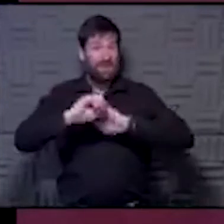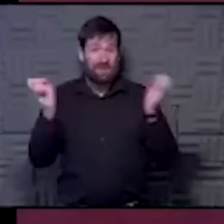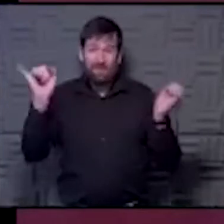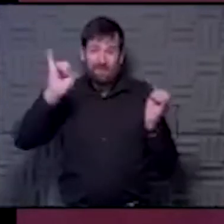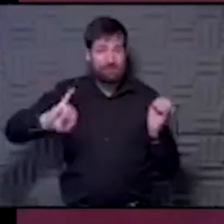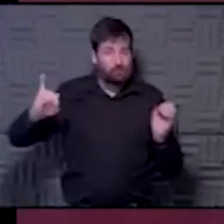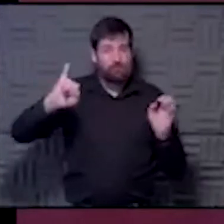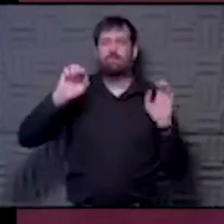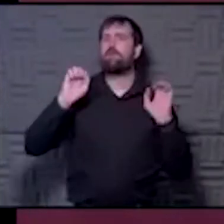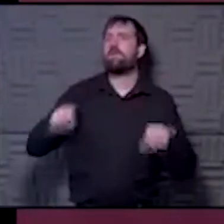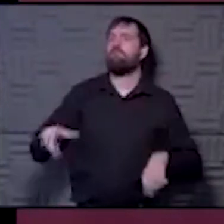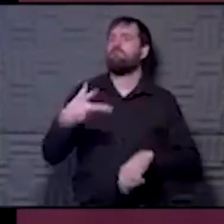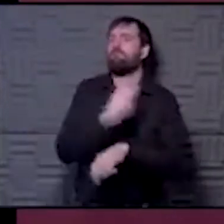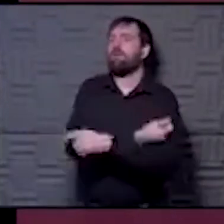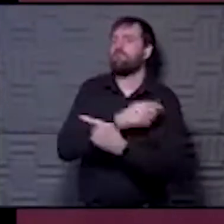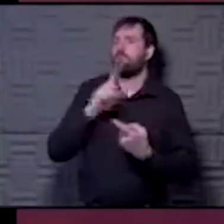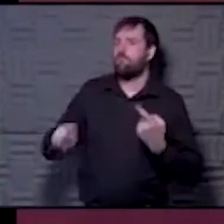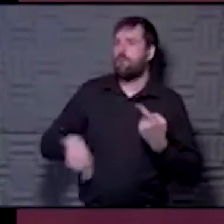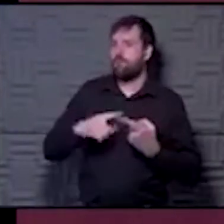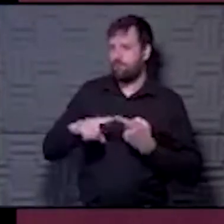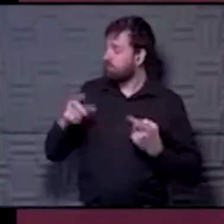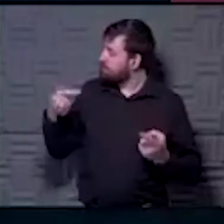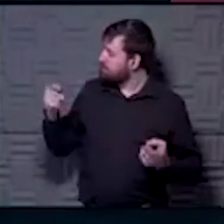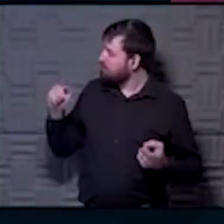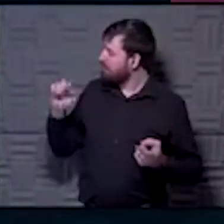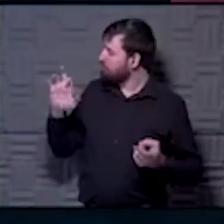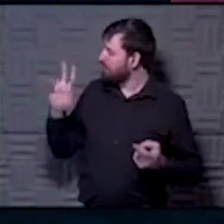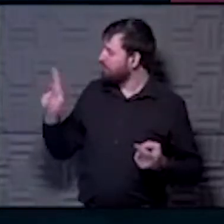able to get vaccinated? Patrick, what do you think?